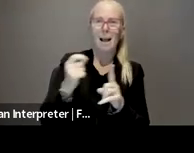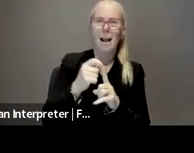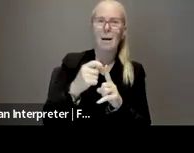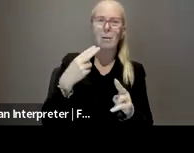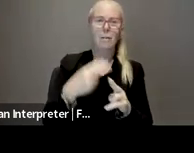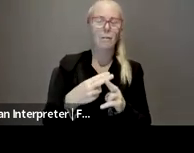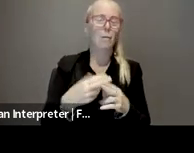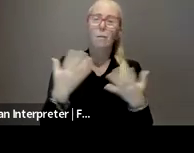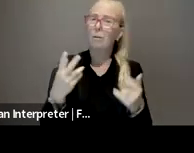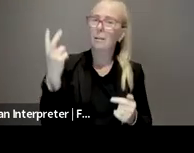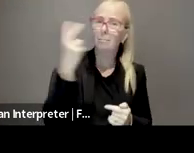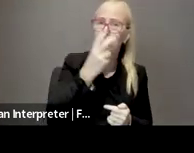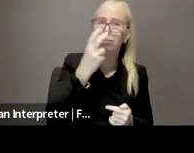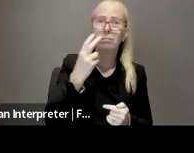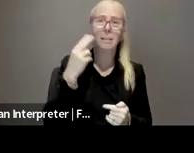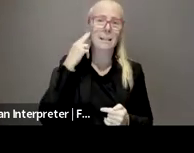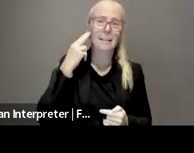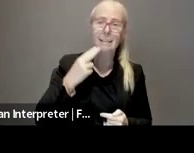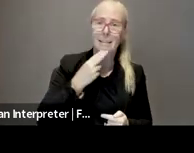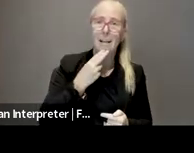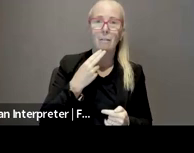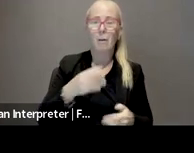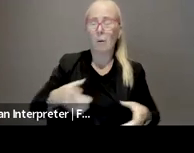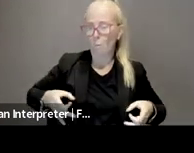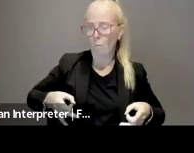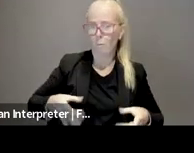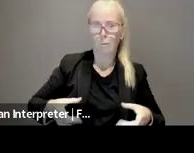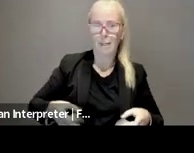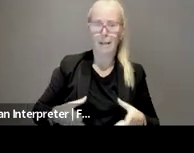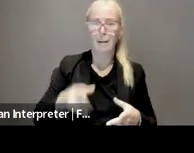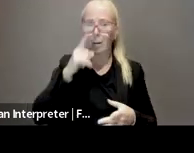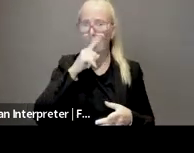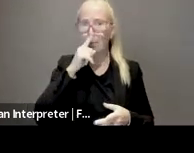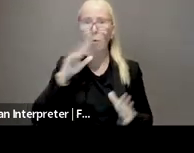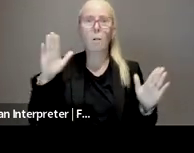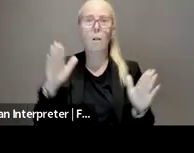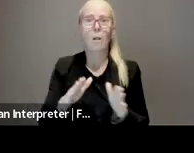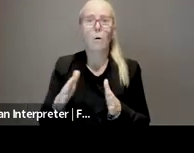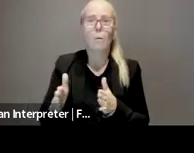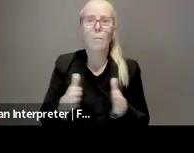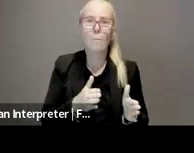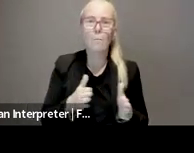without lower body mobility, and their social circles. Our fitness experiences will leave you feeling